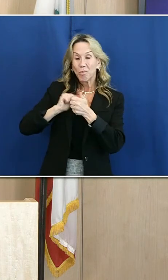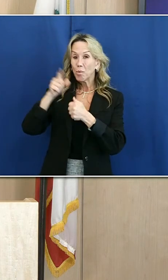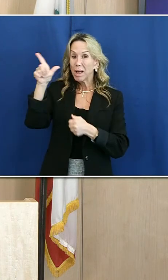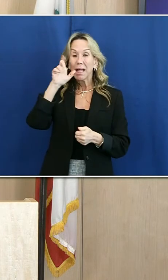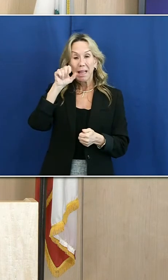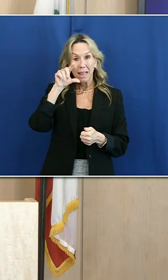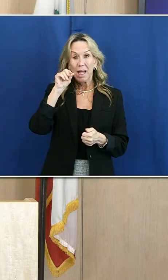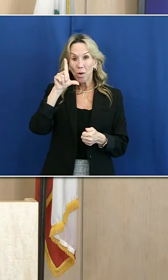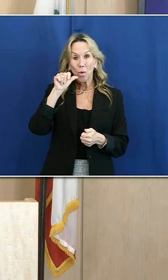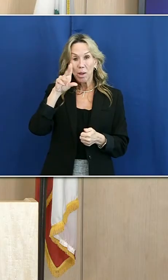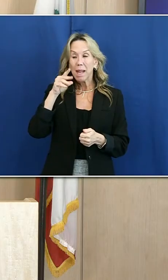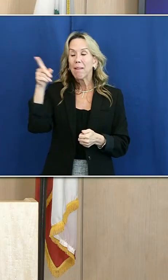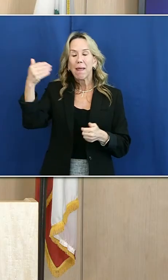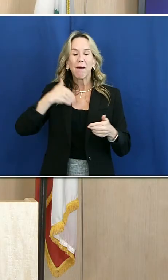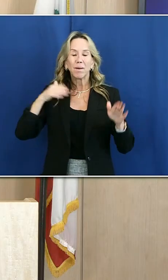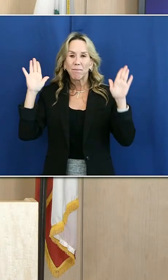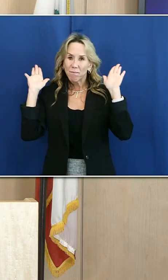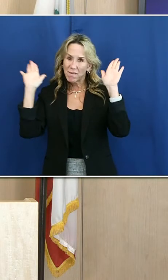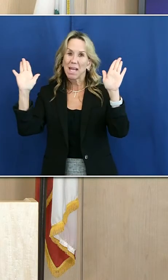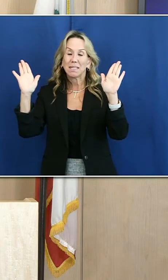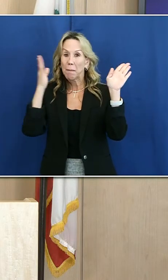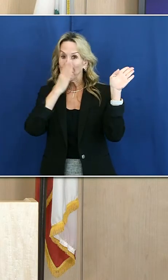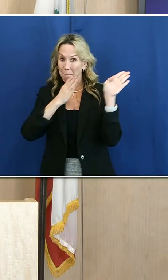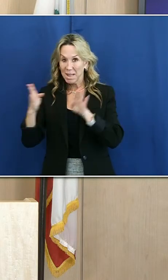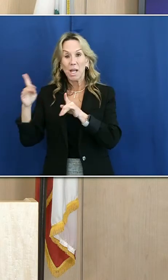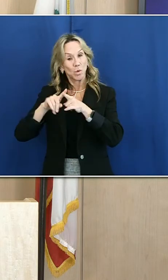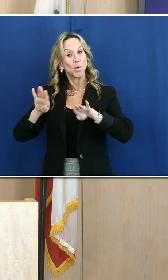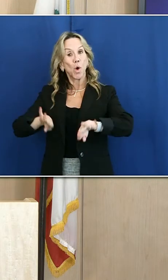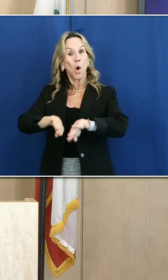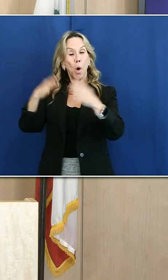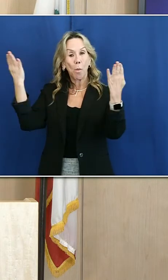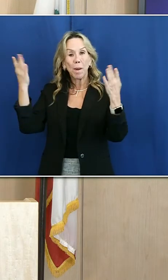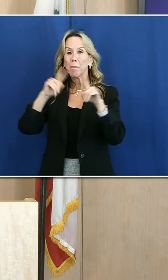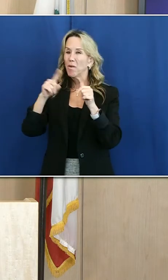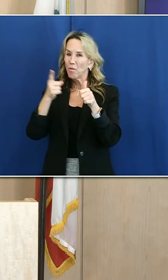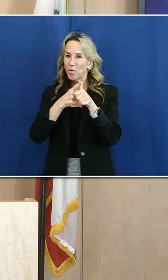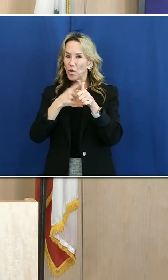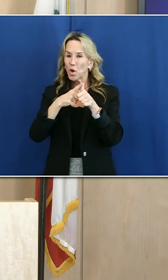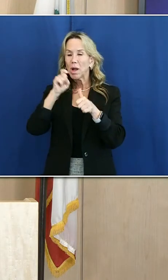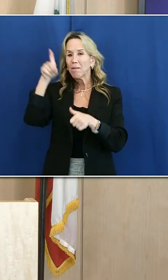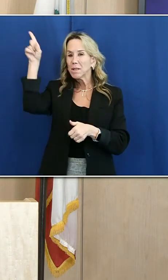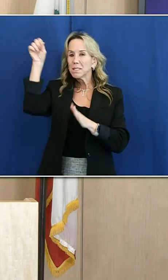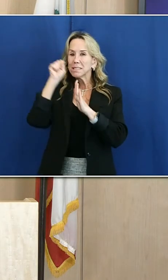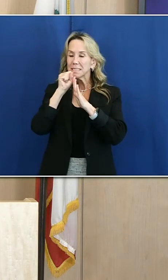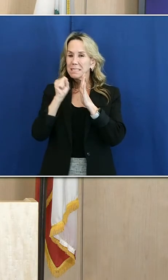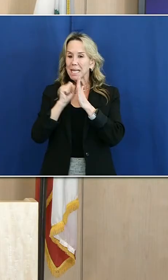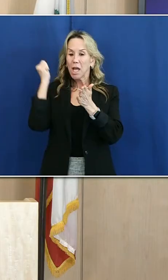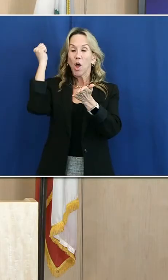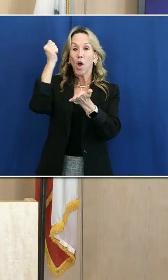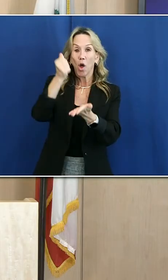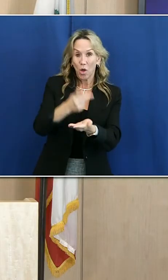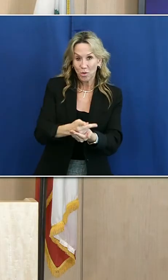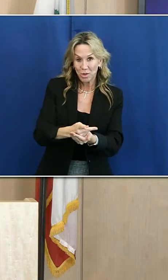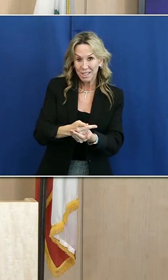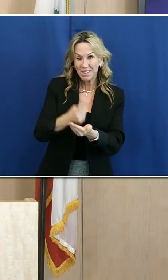fantastic plan to reopen when the state basically authorizes it. When the state authorizes theme parks to